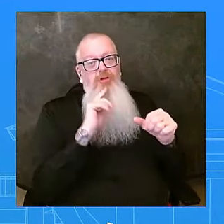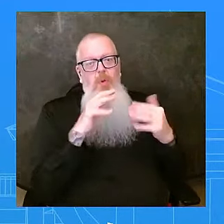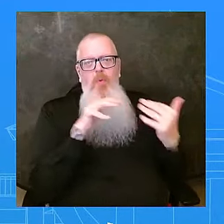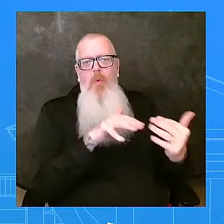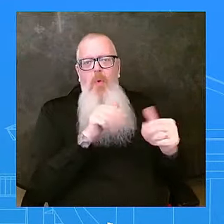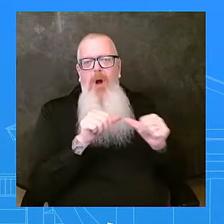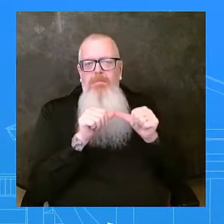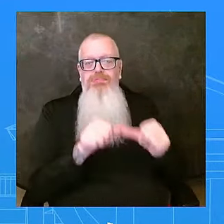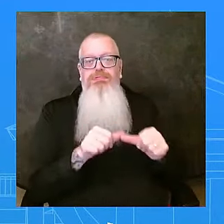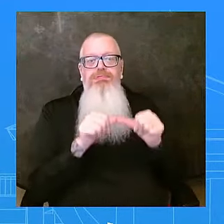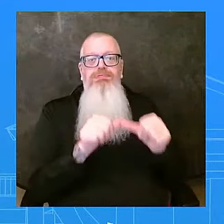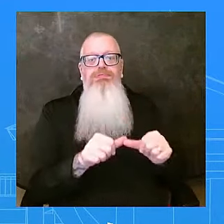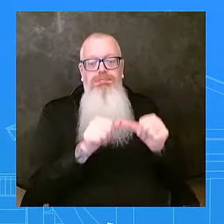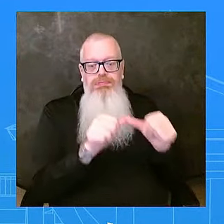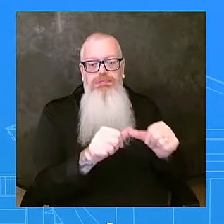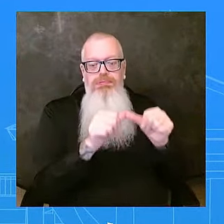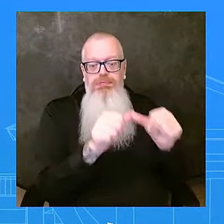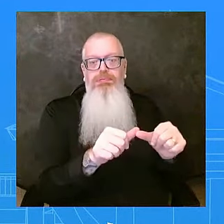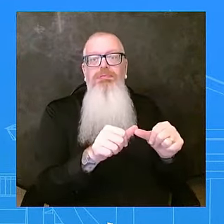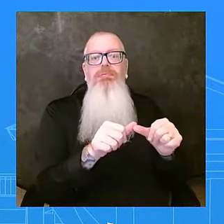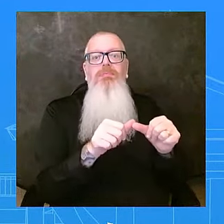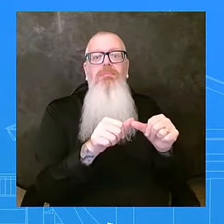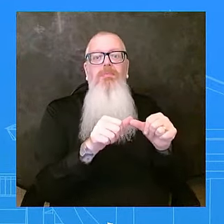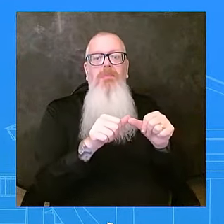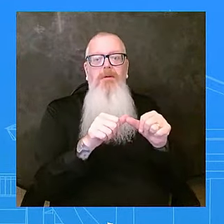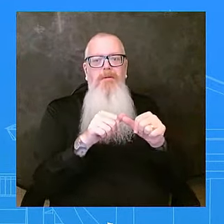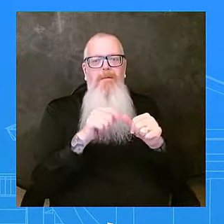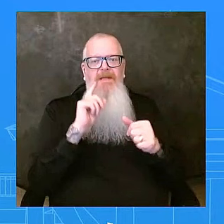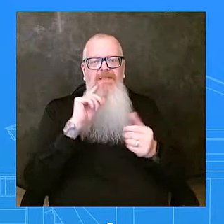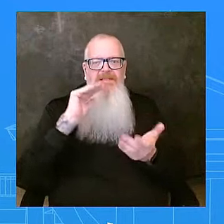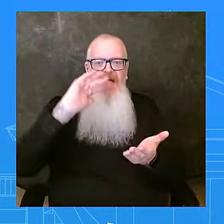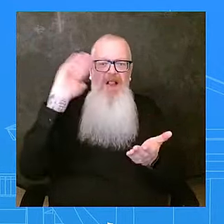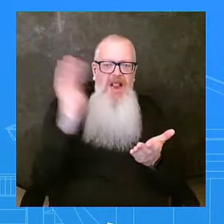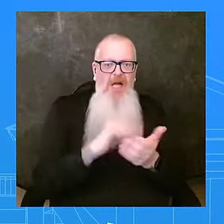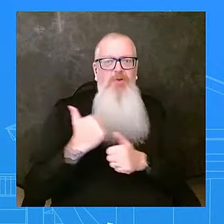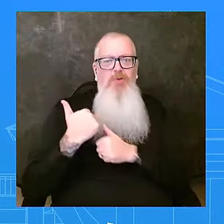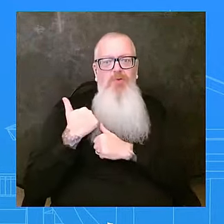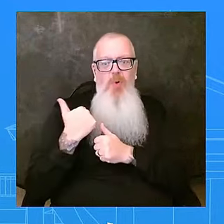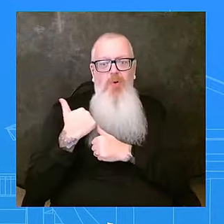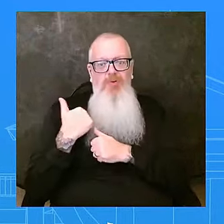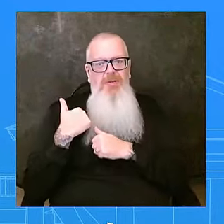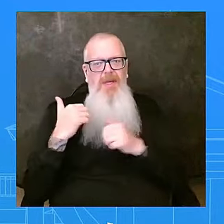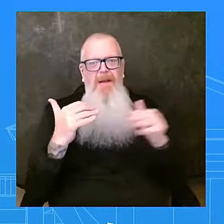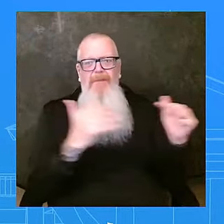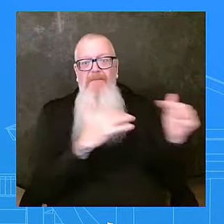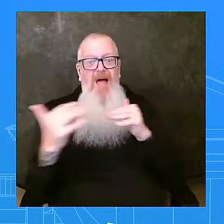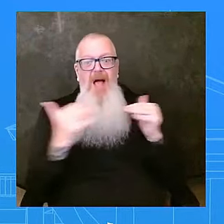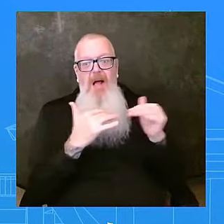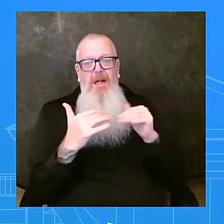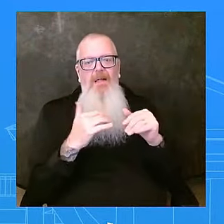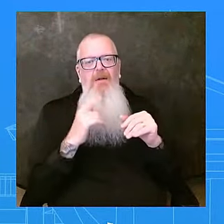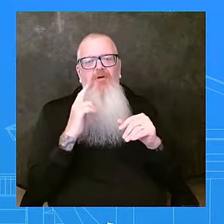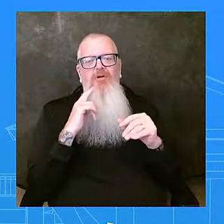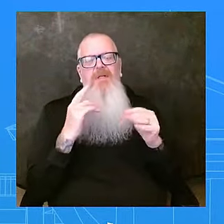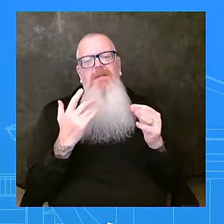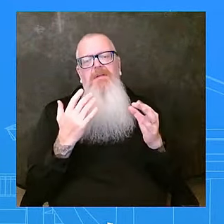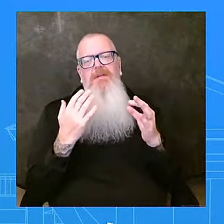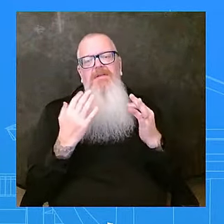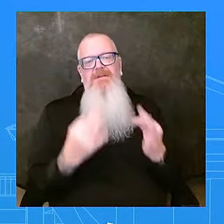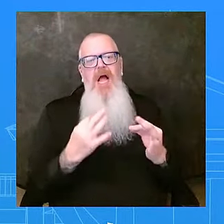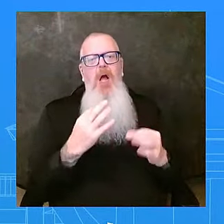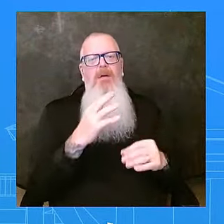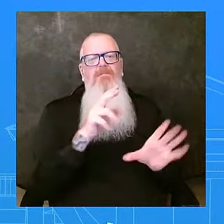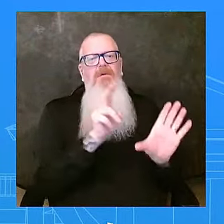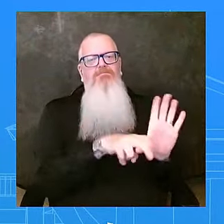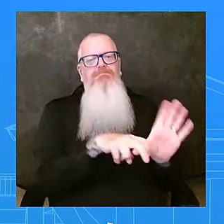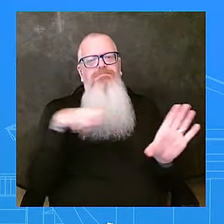smaller contingent of American troops back in combat with the Taliban. He chose the former, and he was able to buy additional time to prepare for